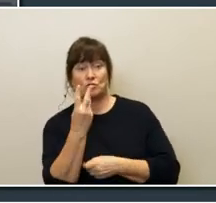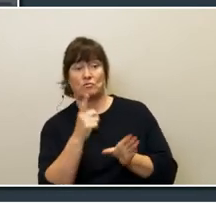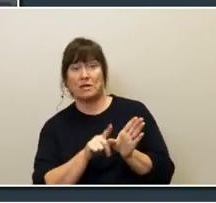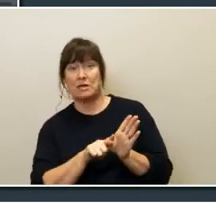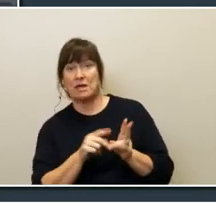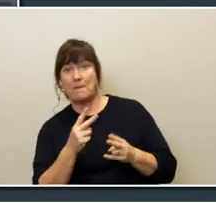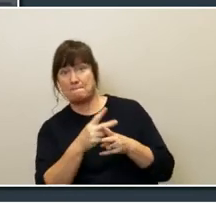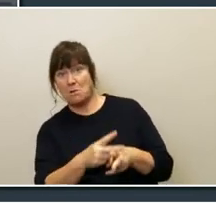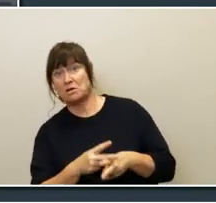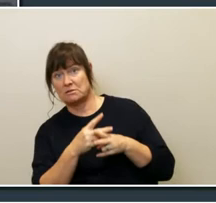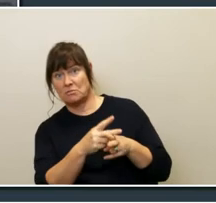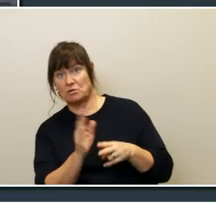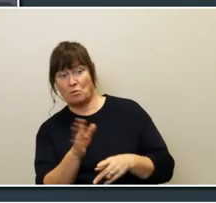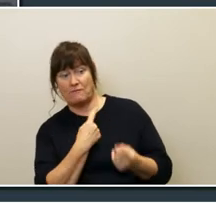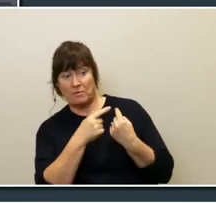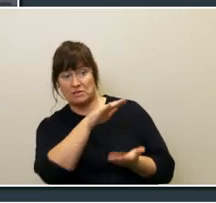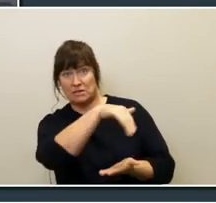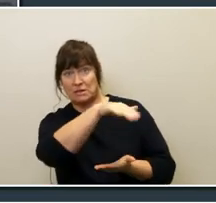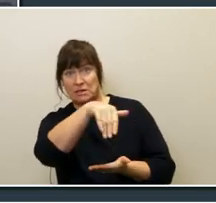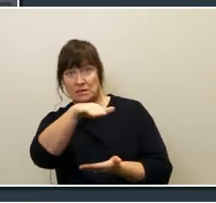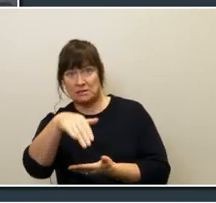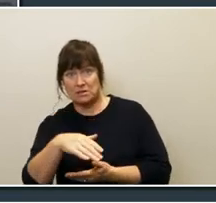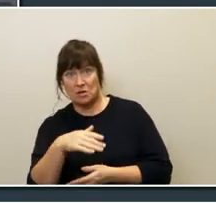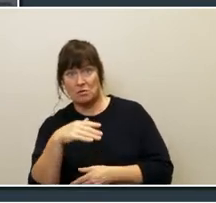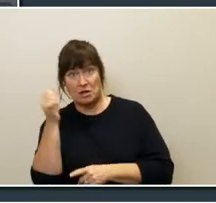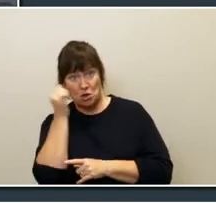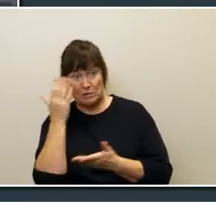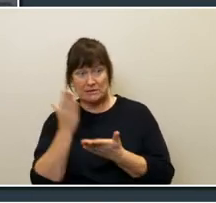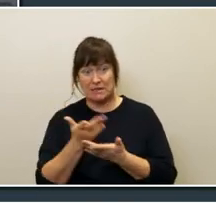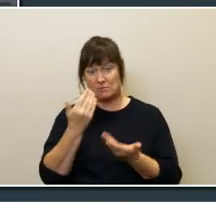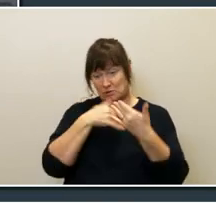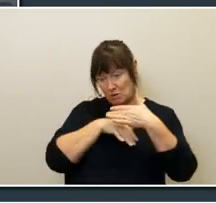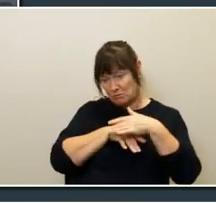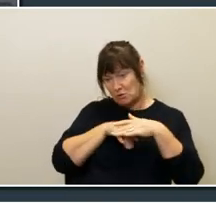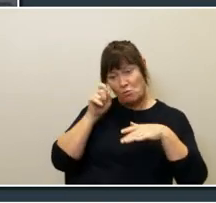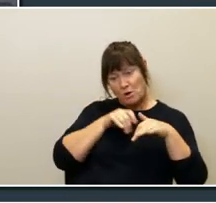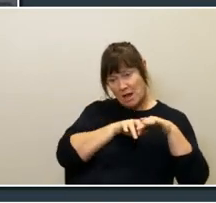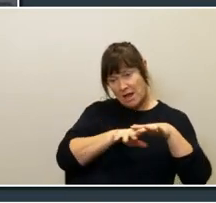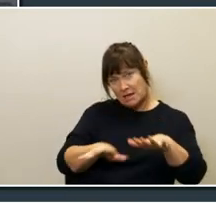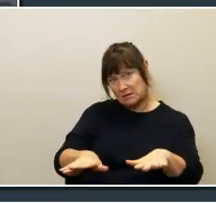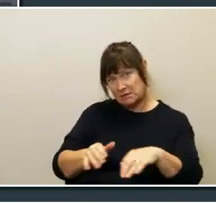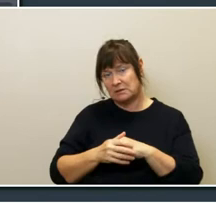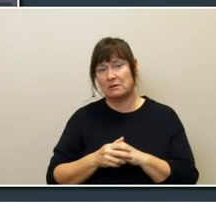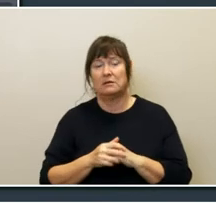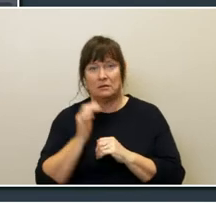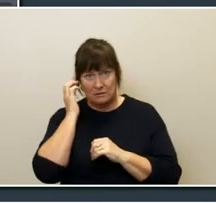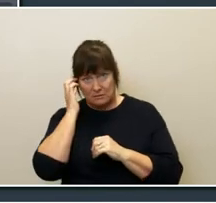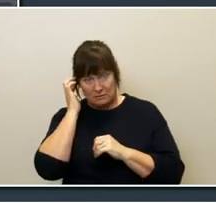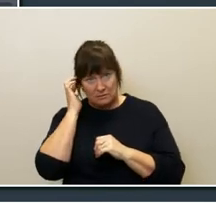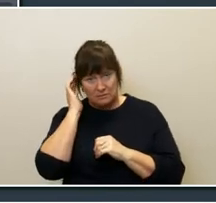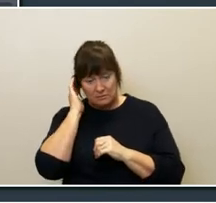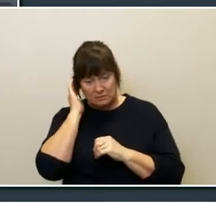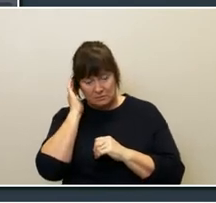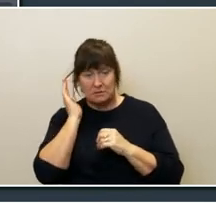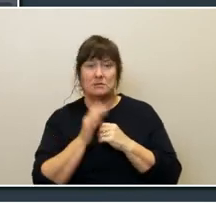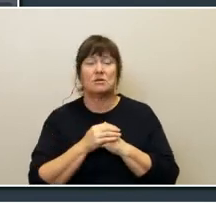monitoring, getting their data so they know what's exactly going into the water. So to know where the treatment will